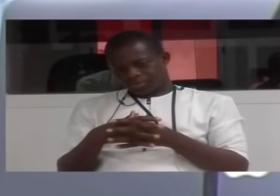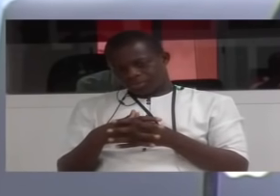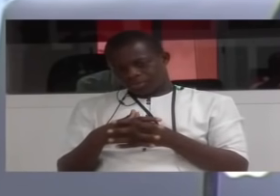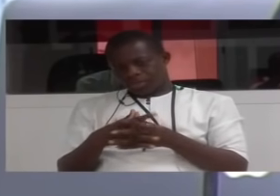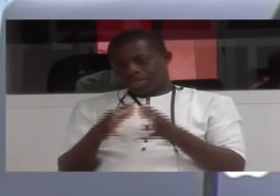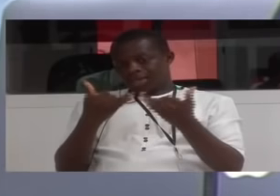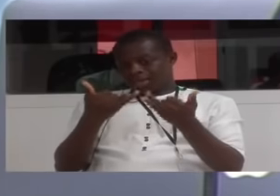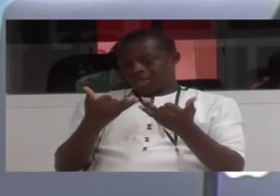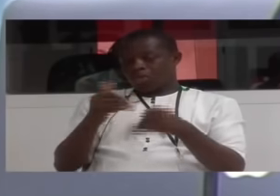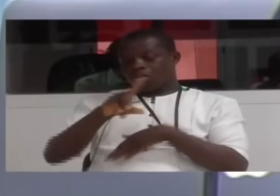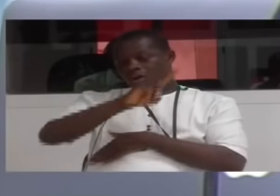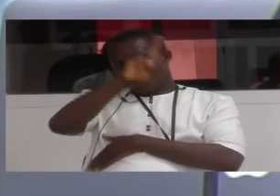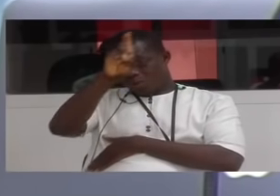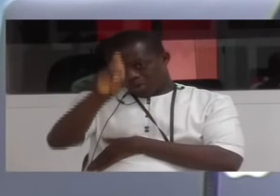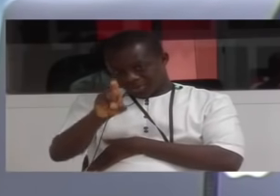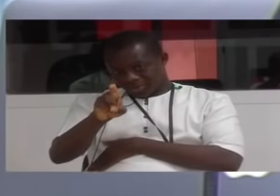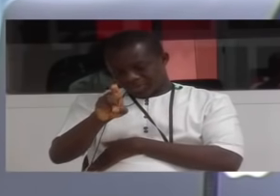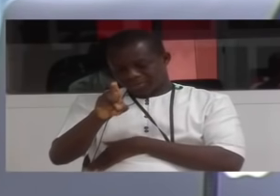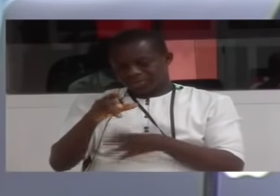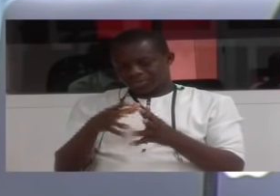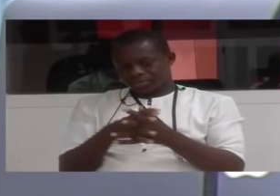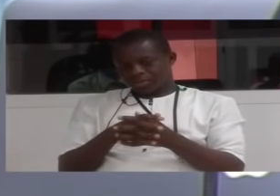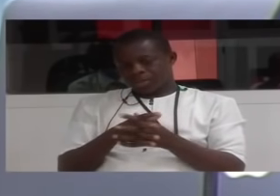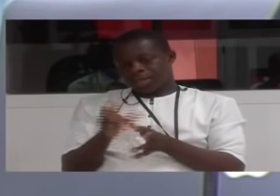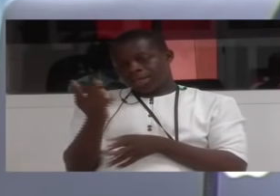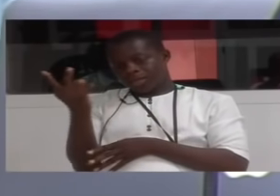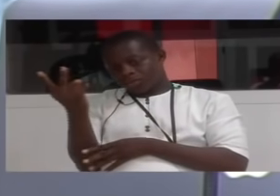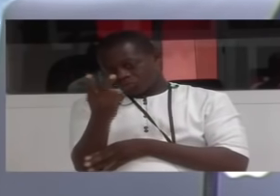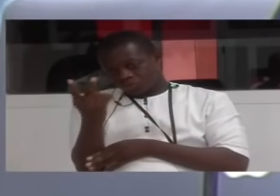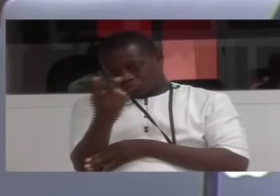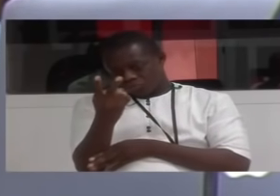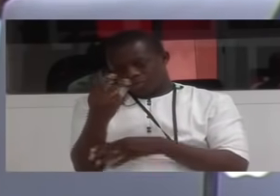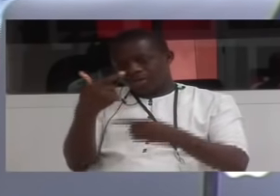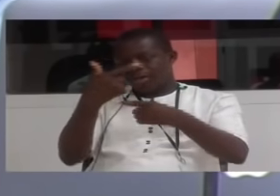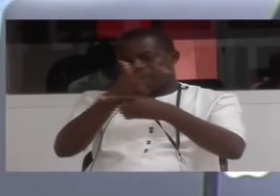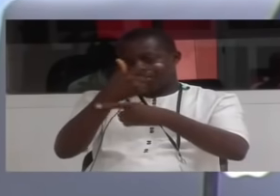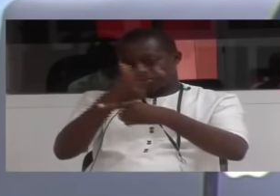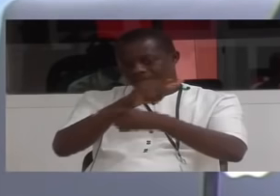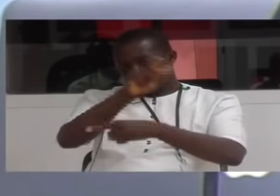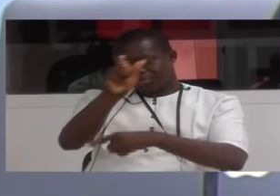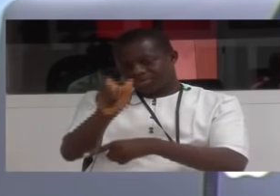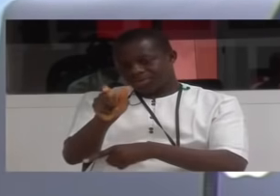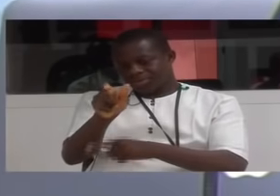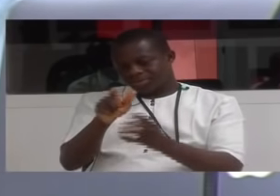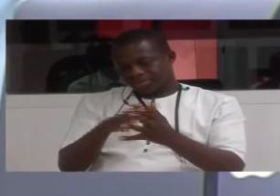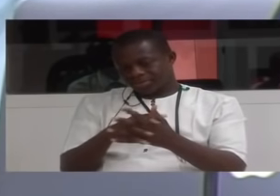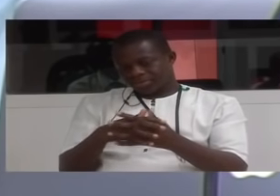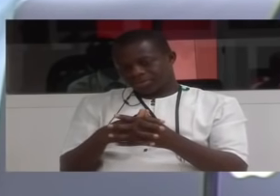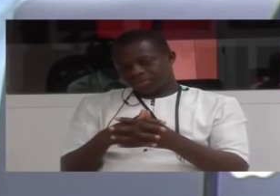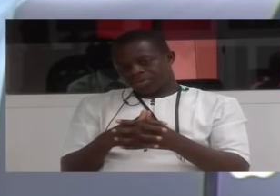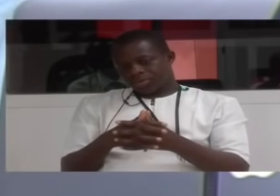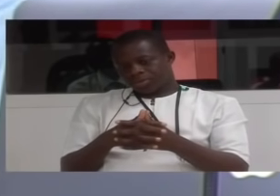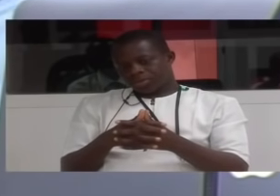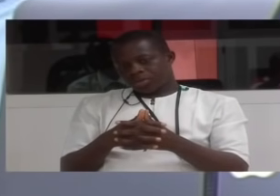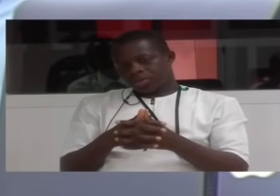the question is lim laite moy these two in civilians ñaari civilian yoyu were